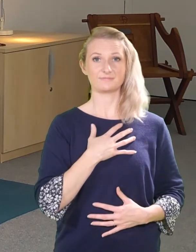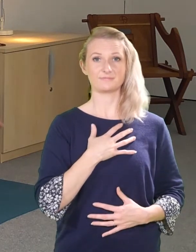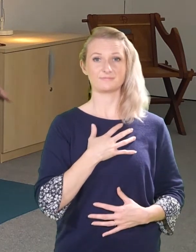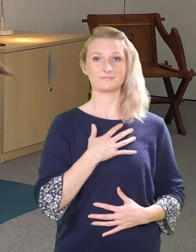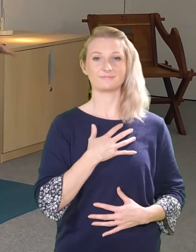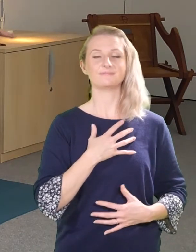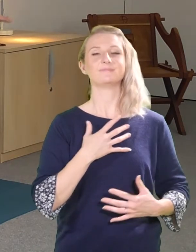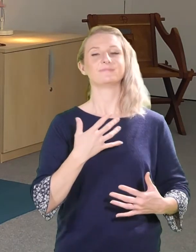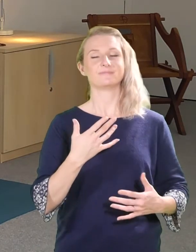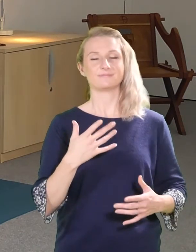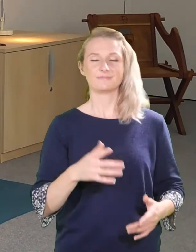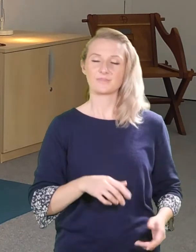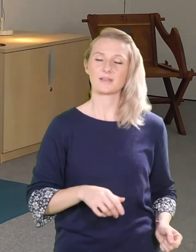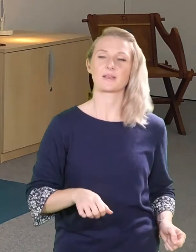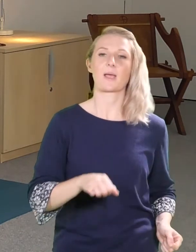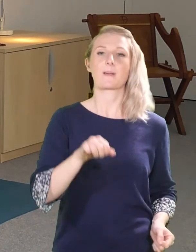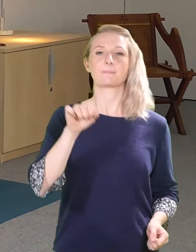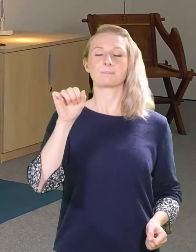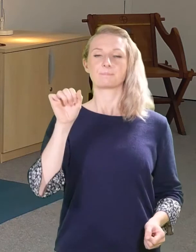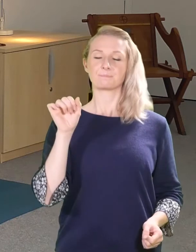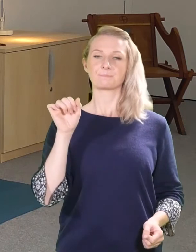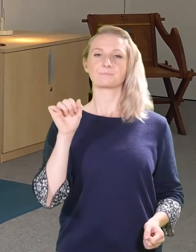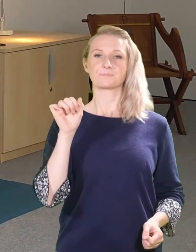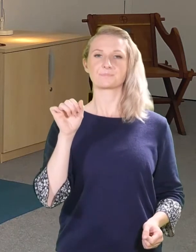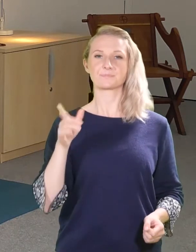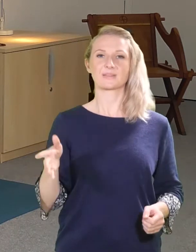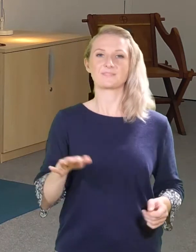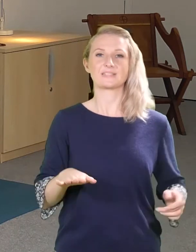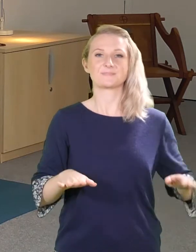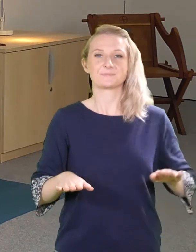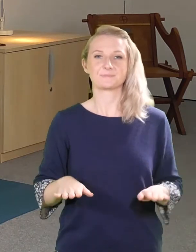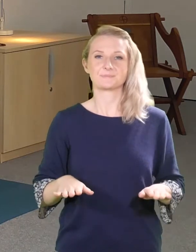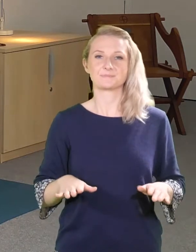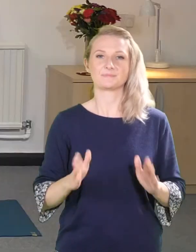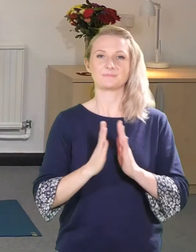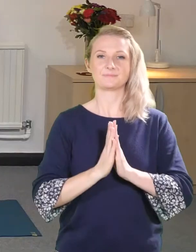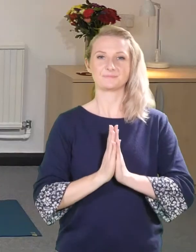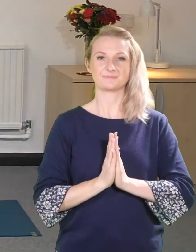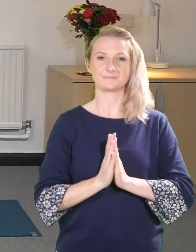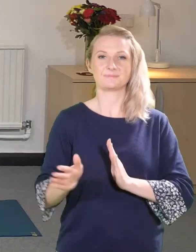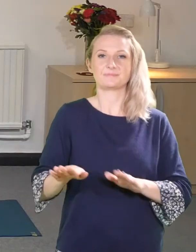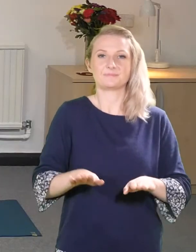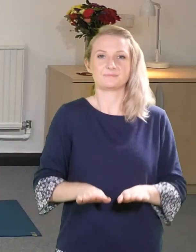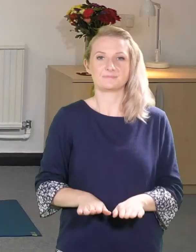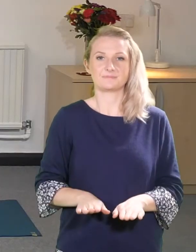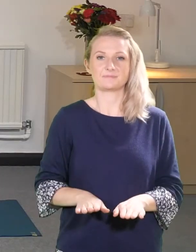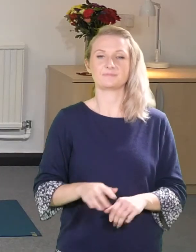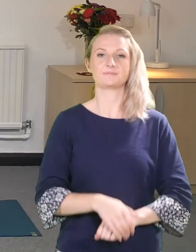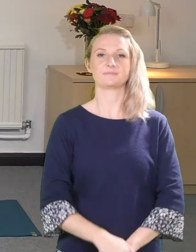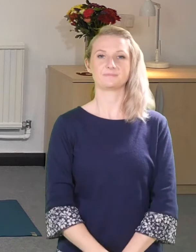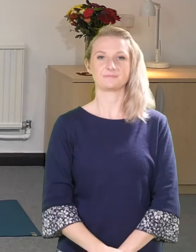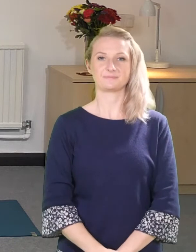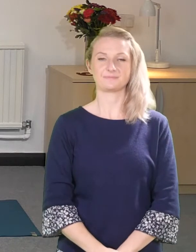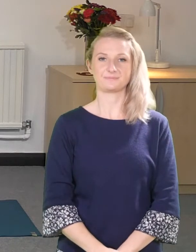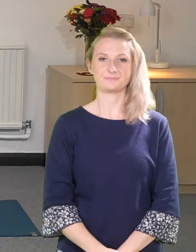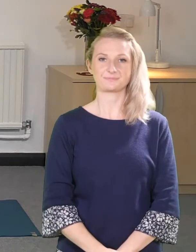And then lifting up, turning the feet to the center, bringing the hands to the heart, and stepping the feet together.